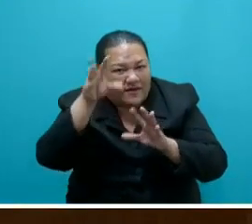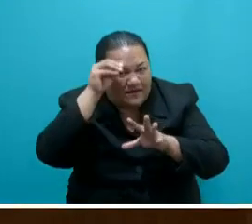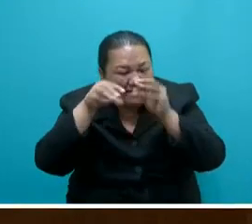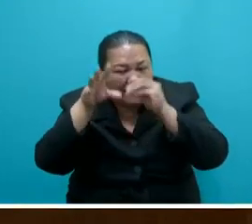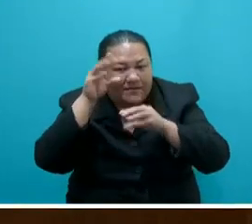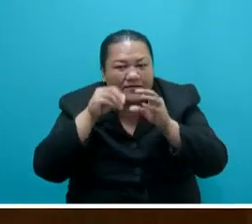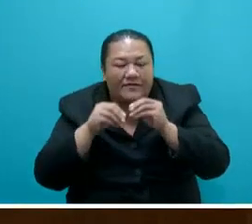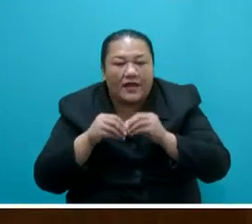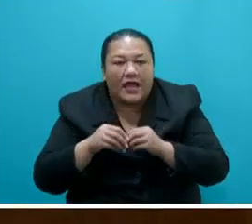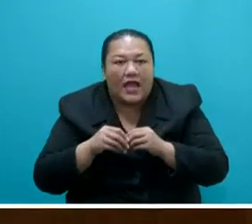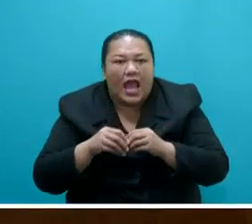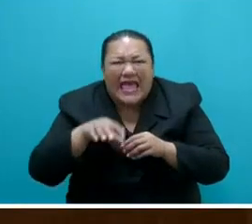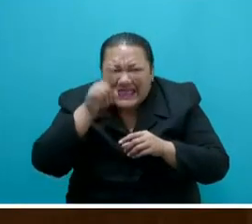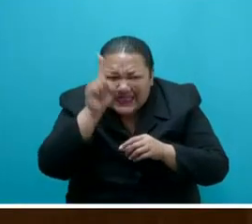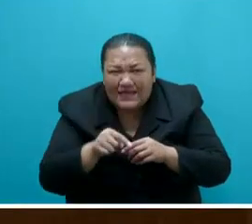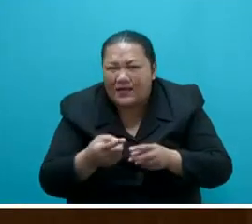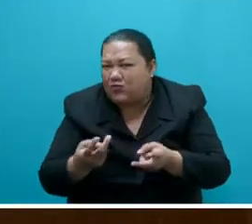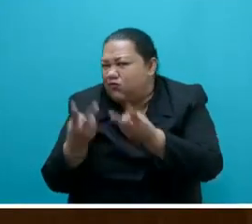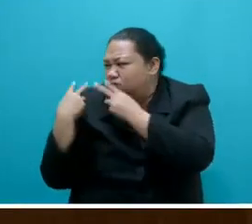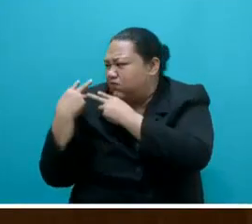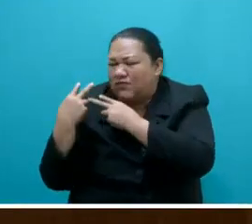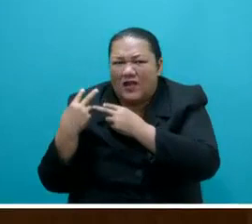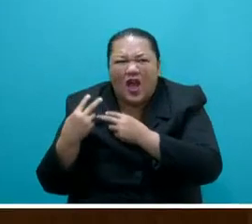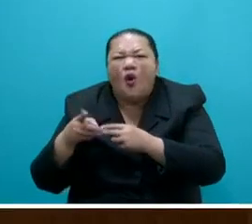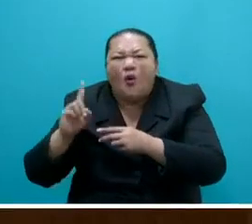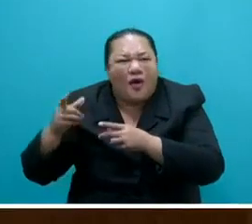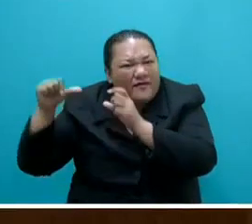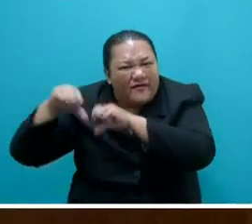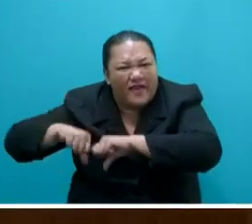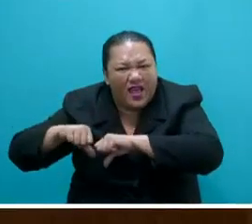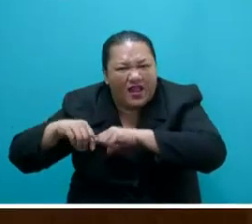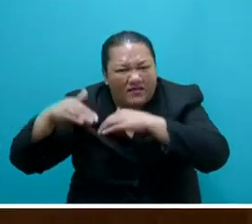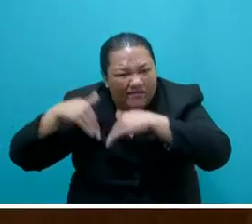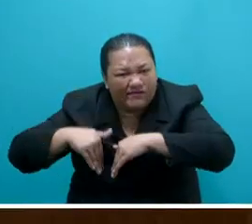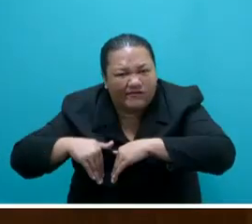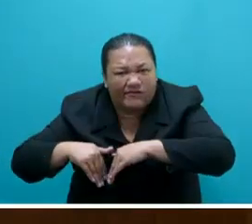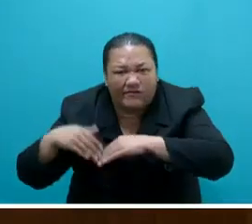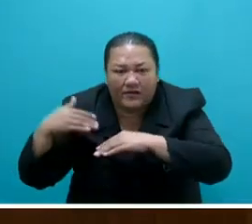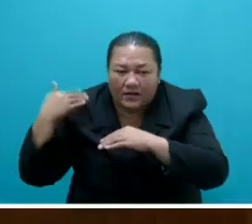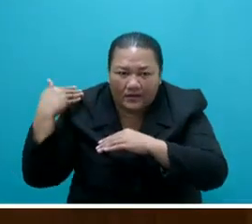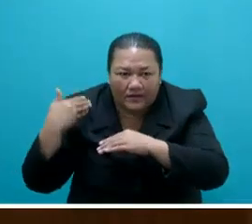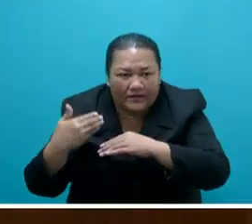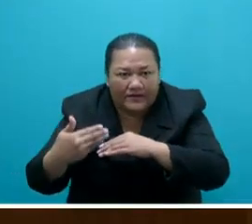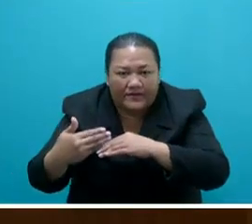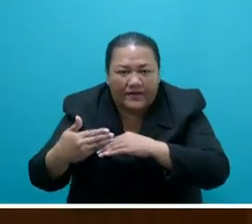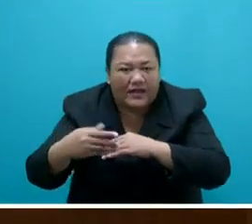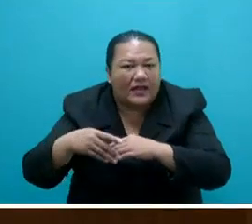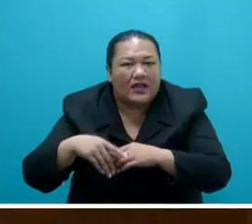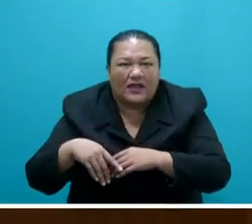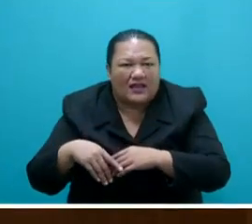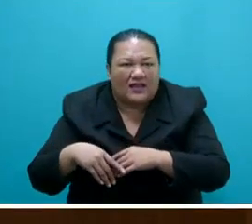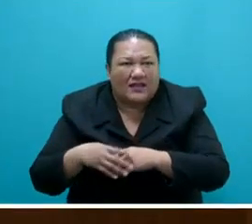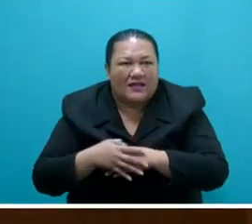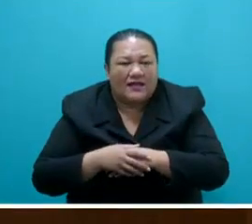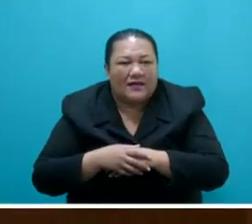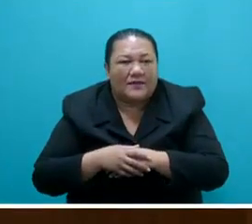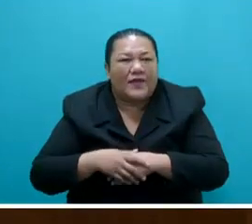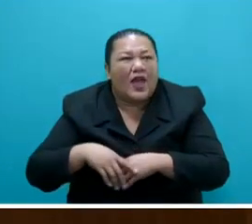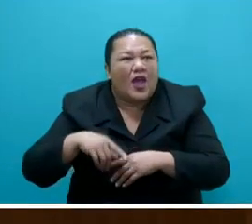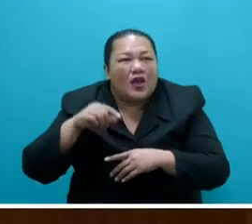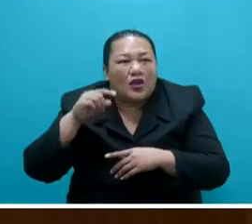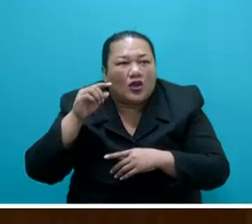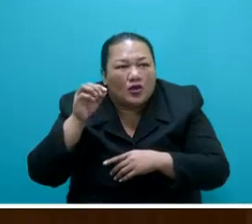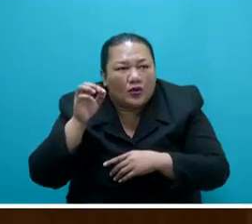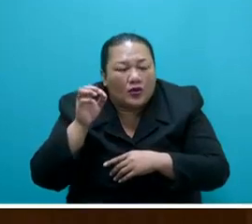of the past. Don't wallow in the shadow of your leader. Don't surrender the